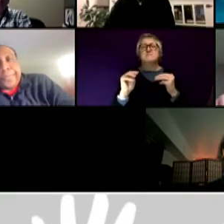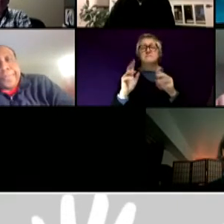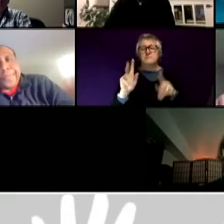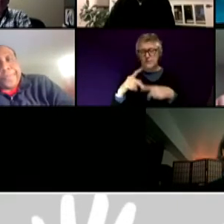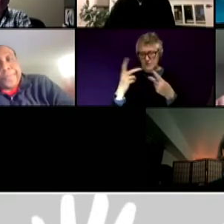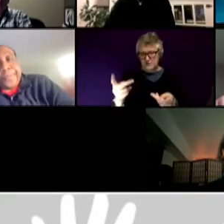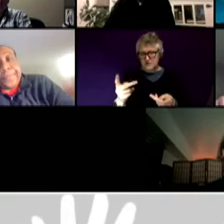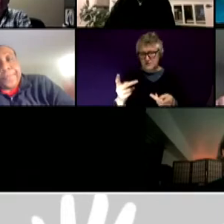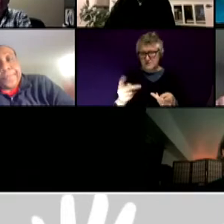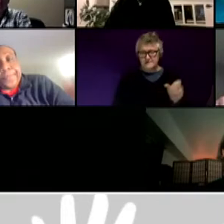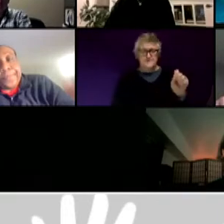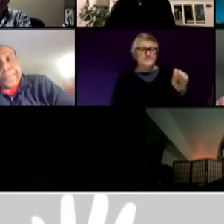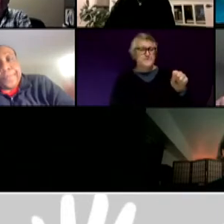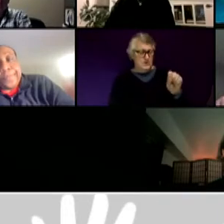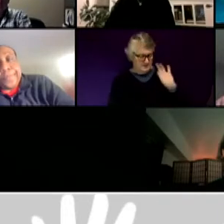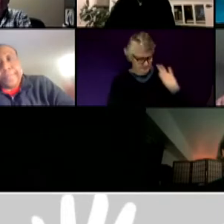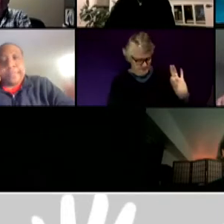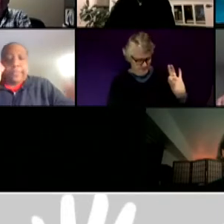bargaining.